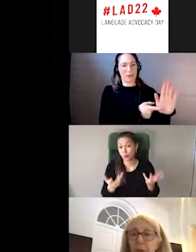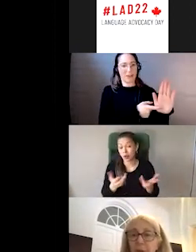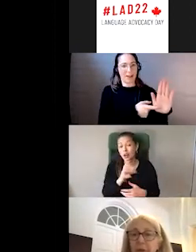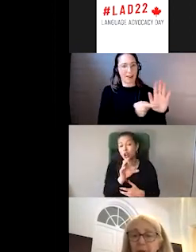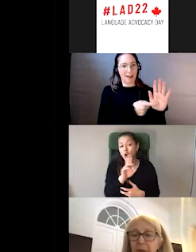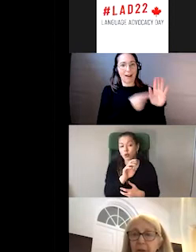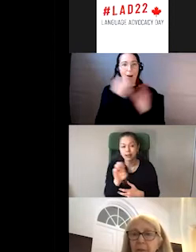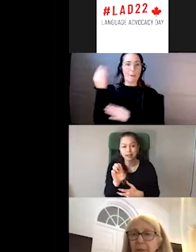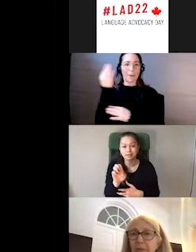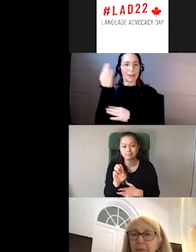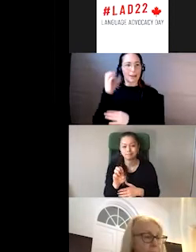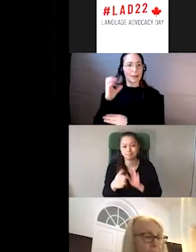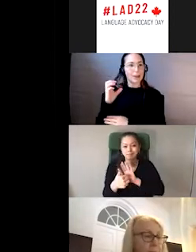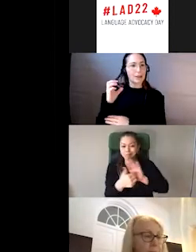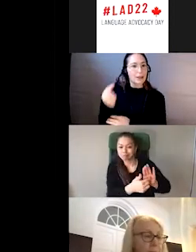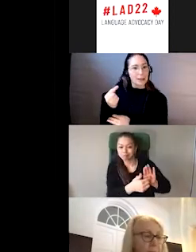in Moose Factory.